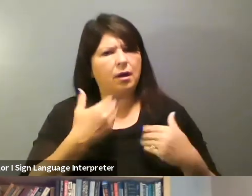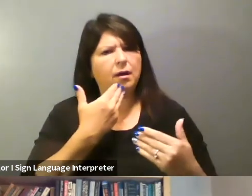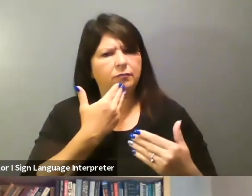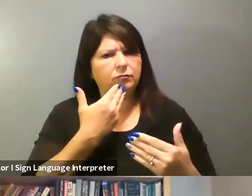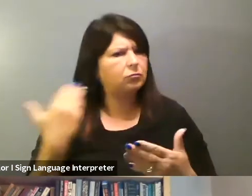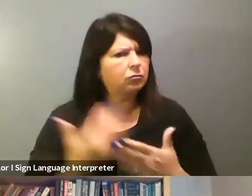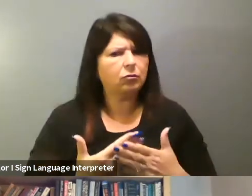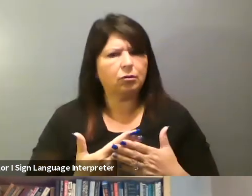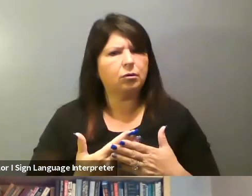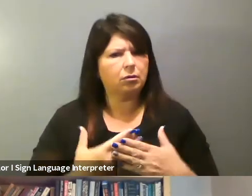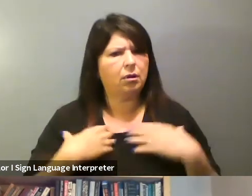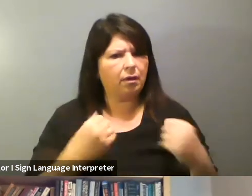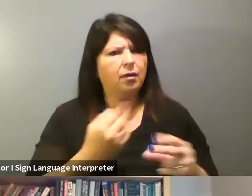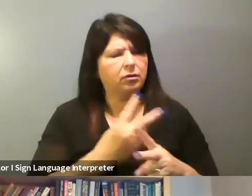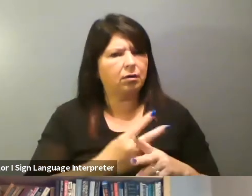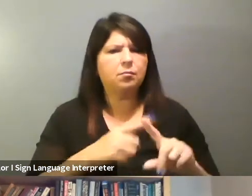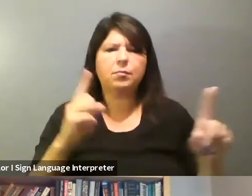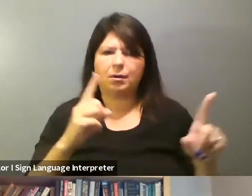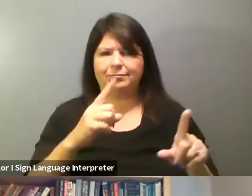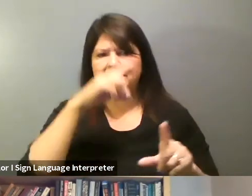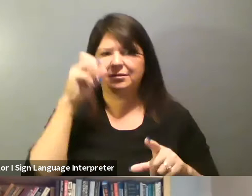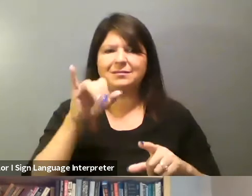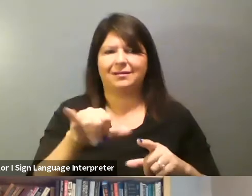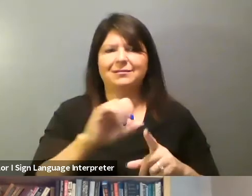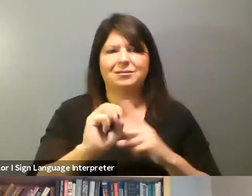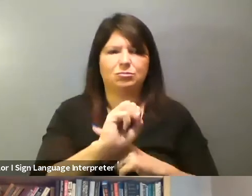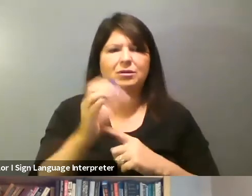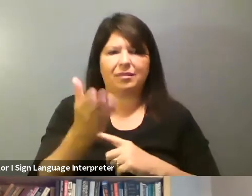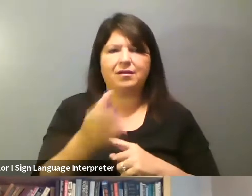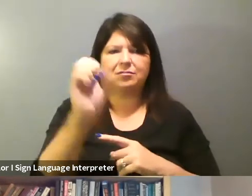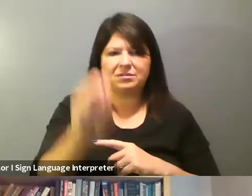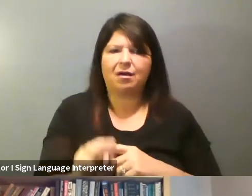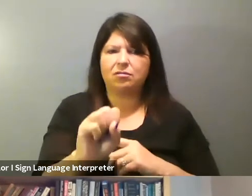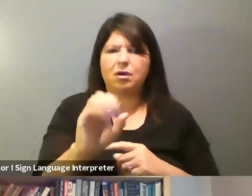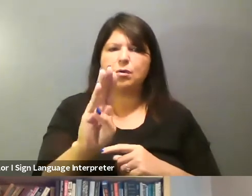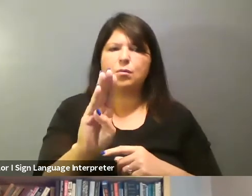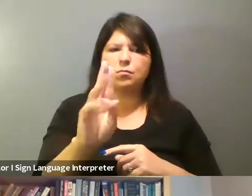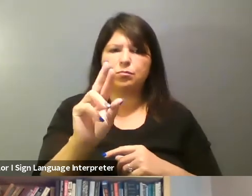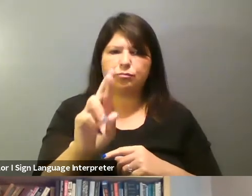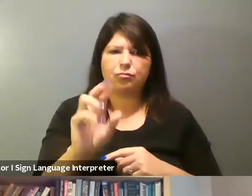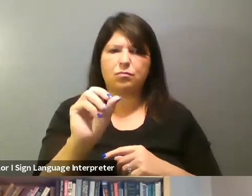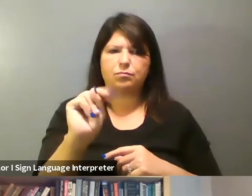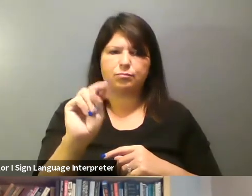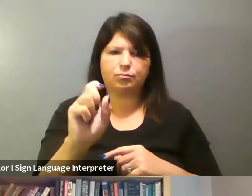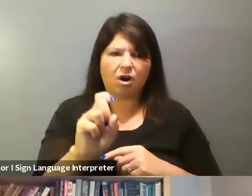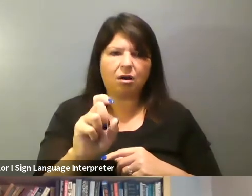horrendous conditions in the South Bronx really called for just decent health care for the people of the South Bronx,